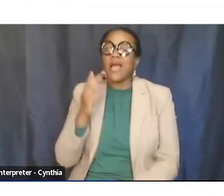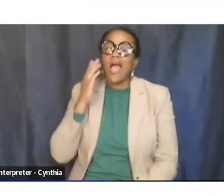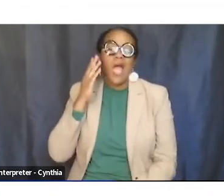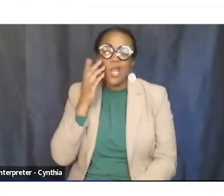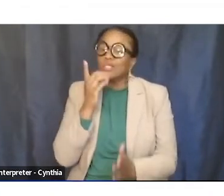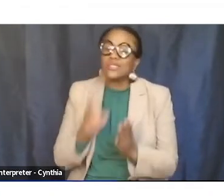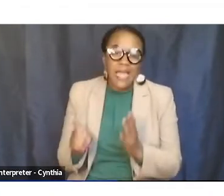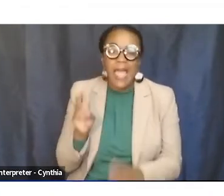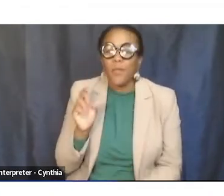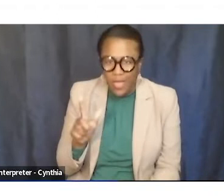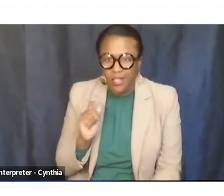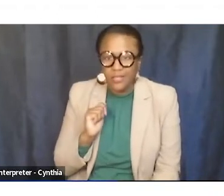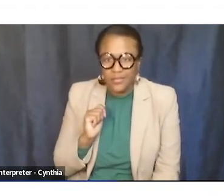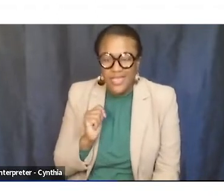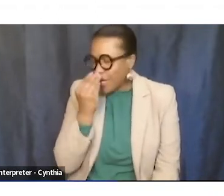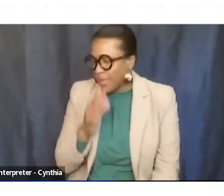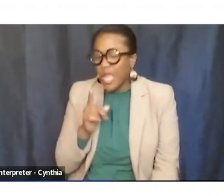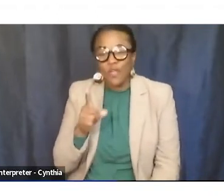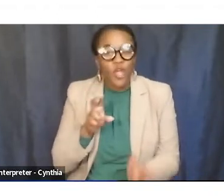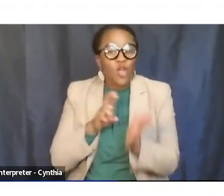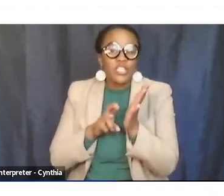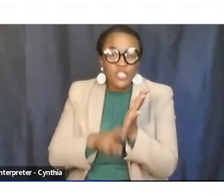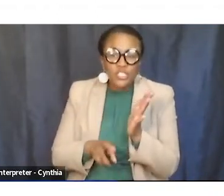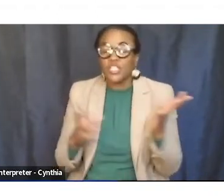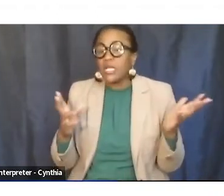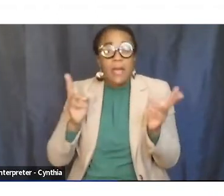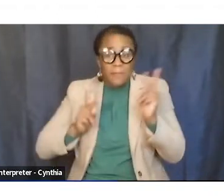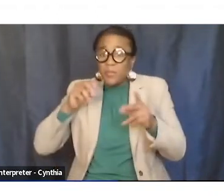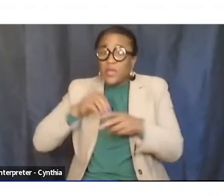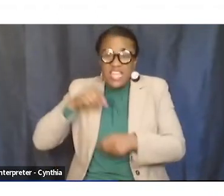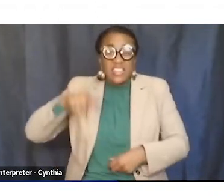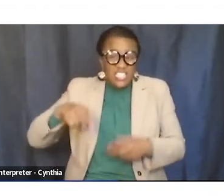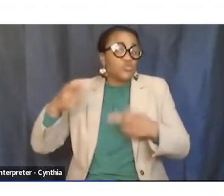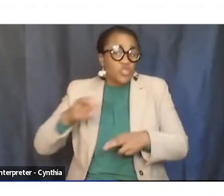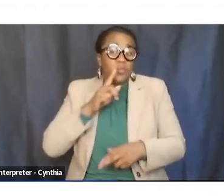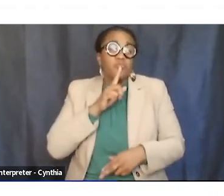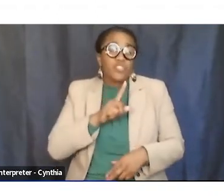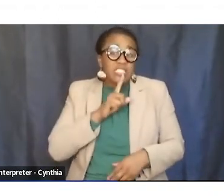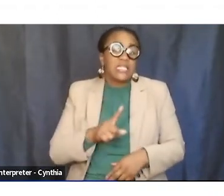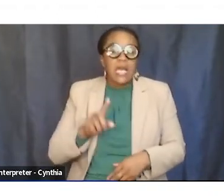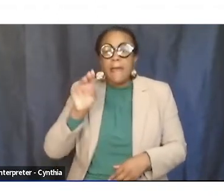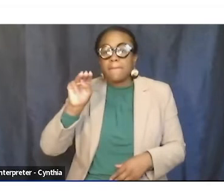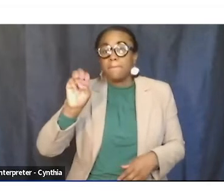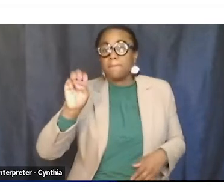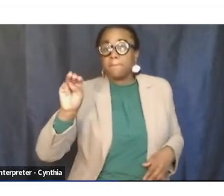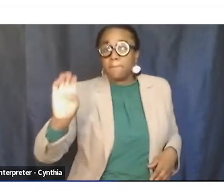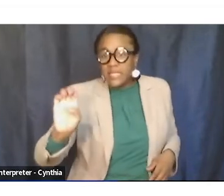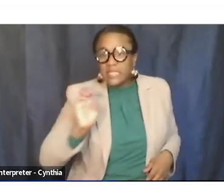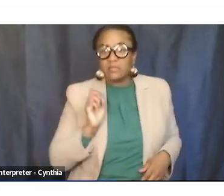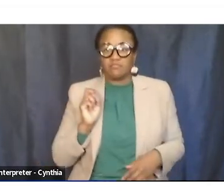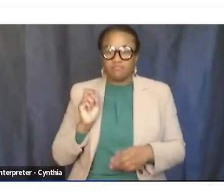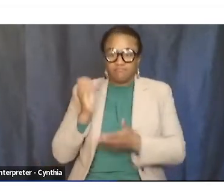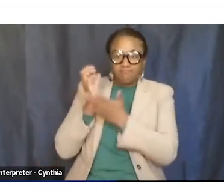well I don't care if you're a researcher, there are people in this room, I'm sure, that have shared a meme or shared something that they